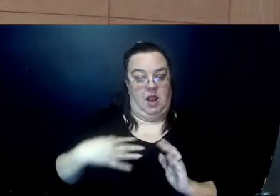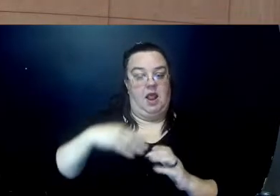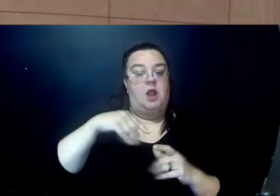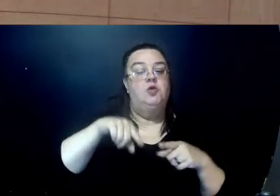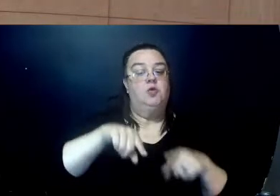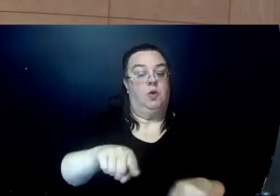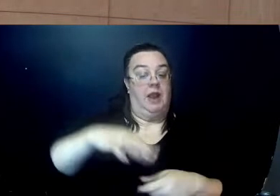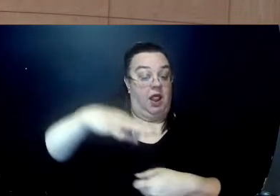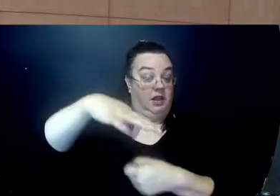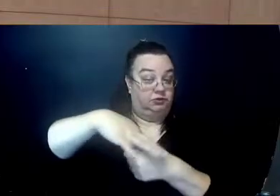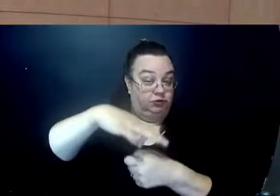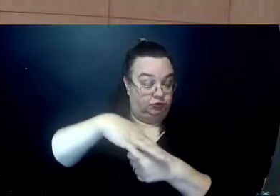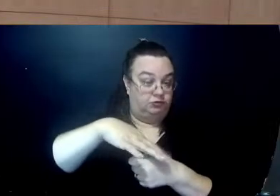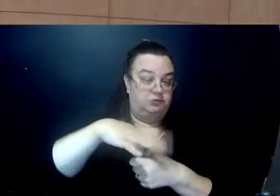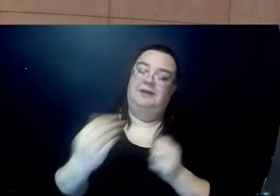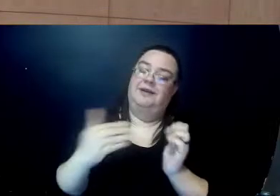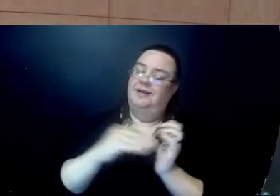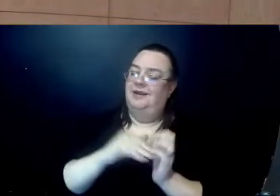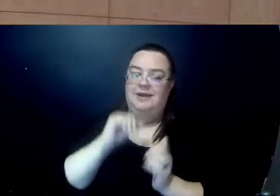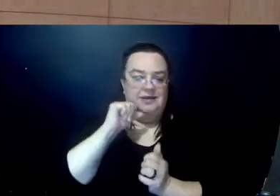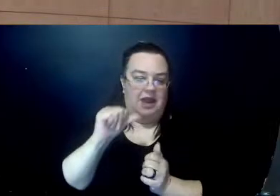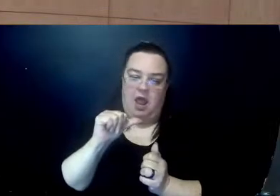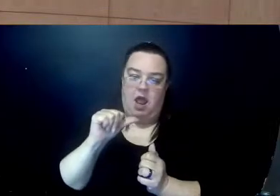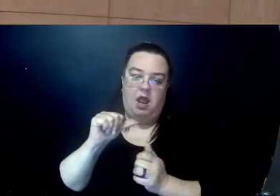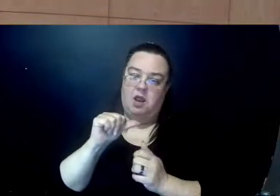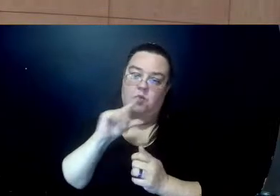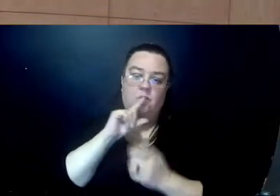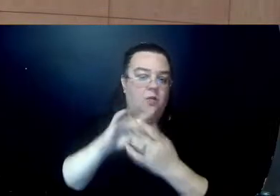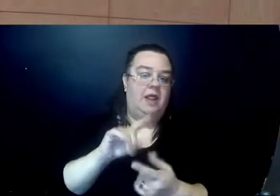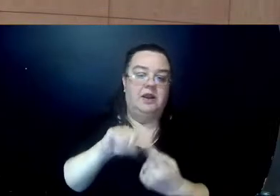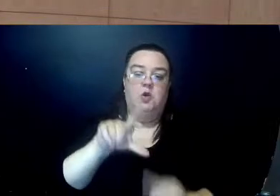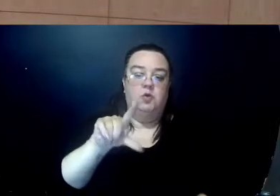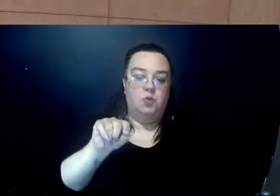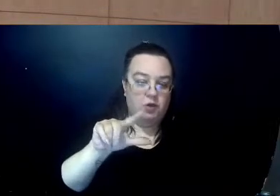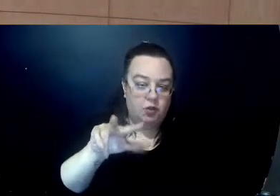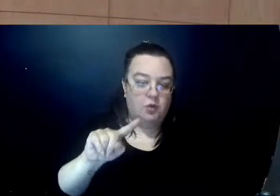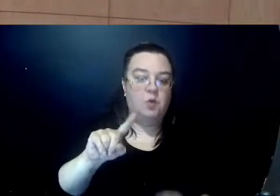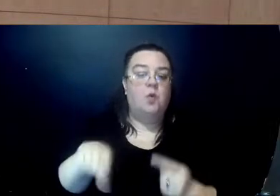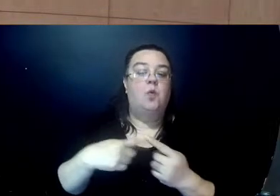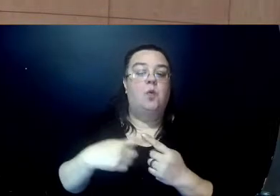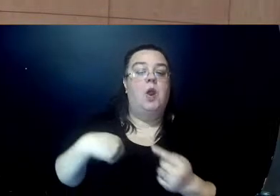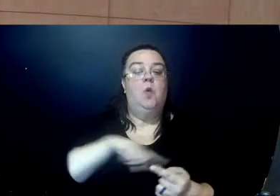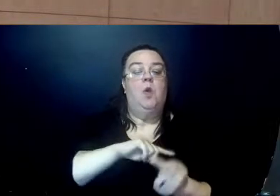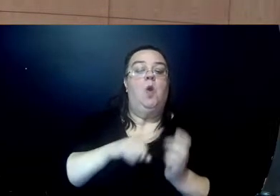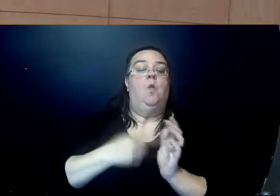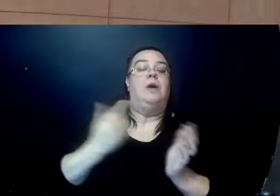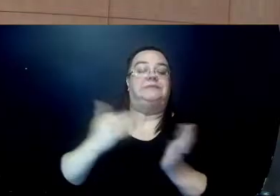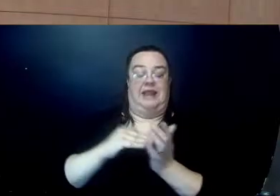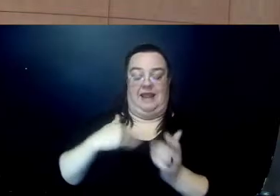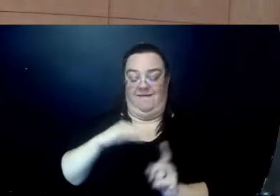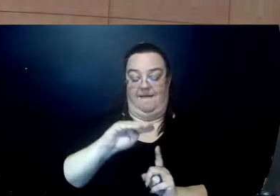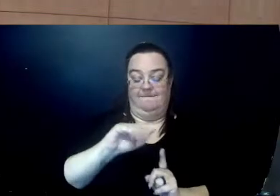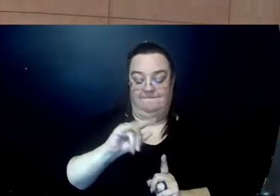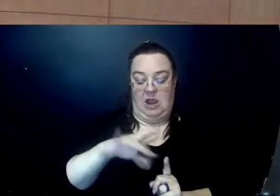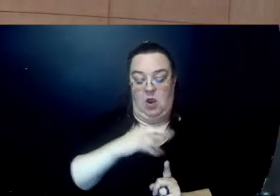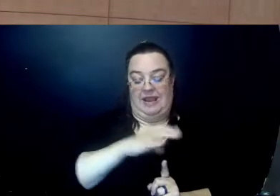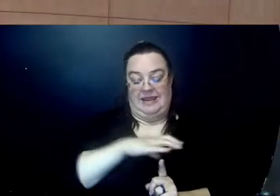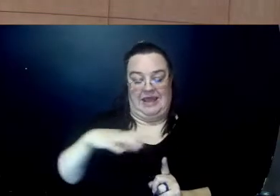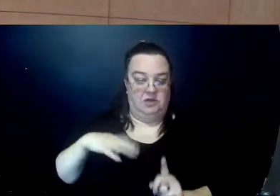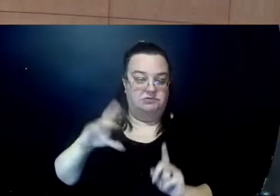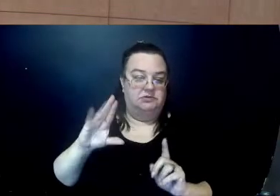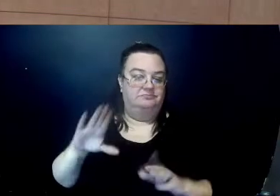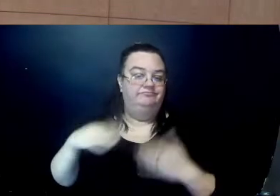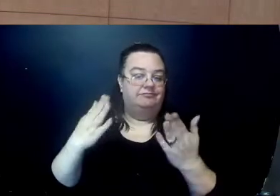election, and again, it won't be relevant until 2031 when we once again have the mayor and council up at the same time, prohibit